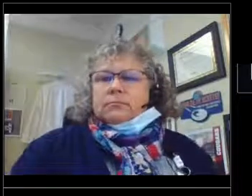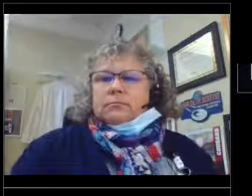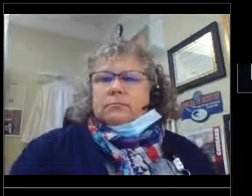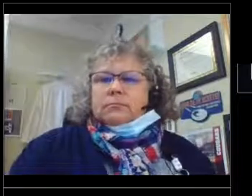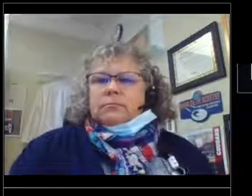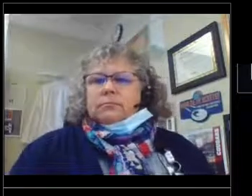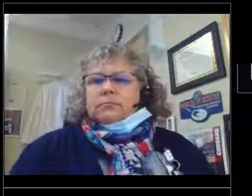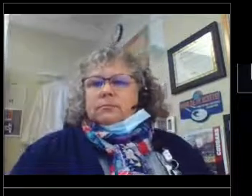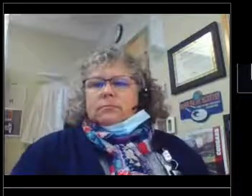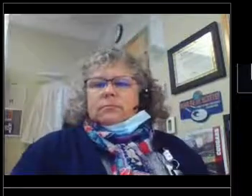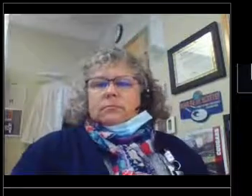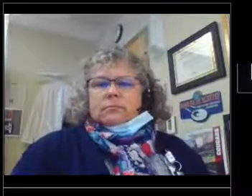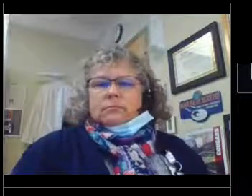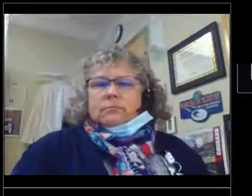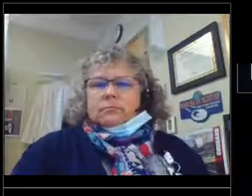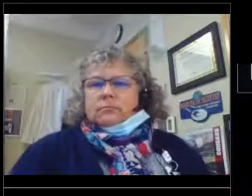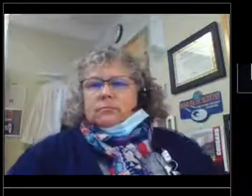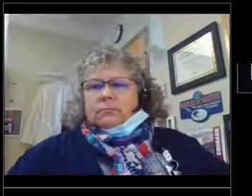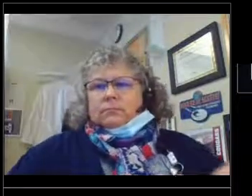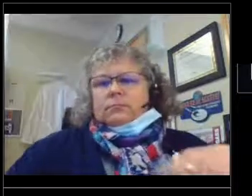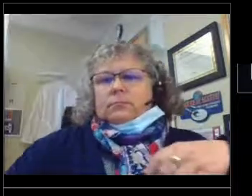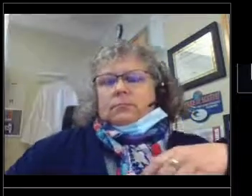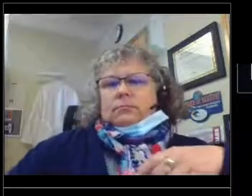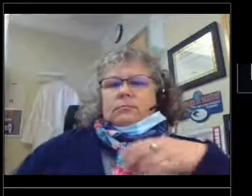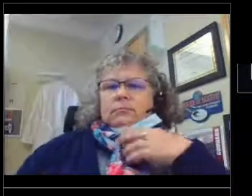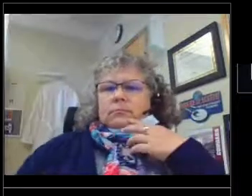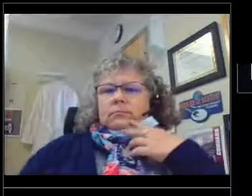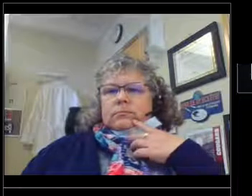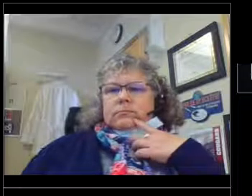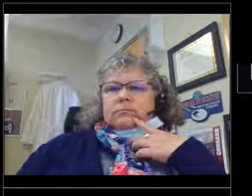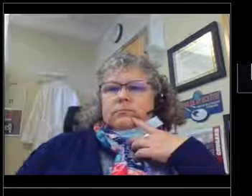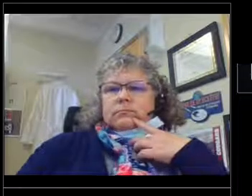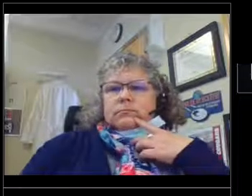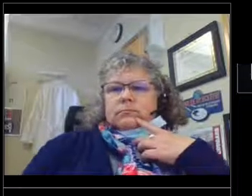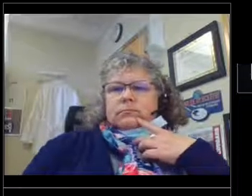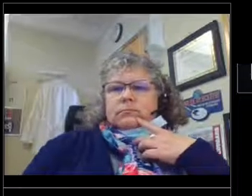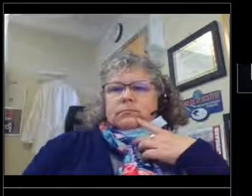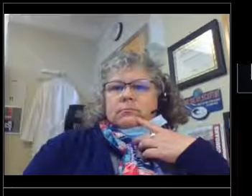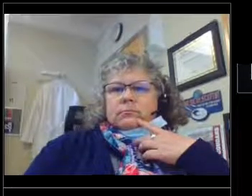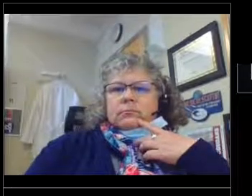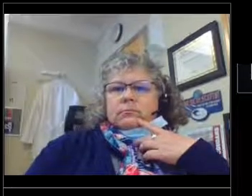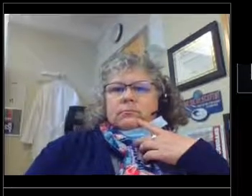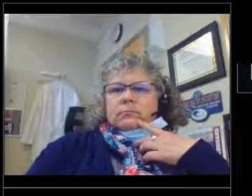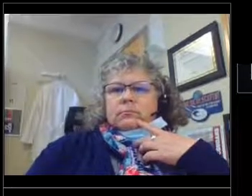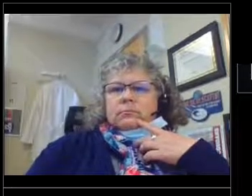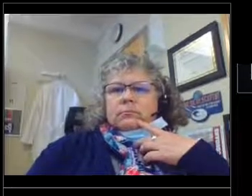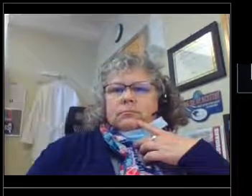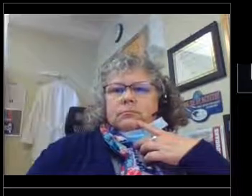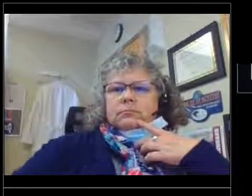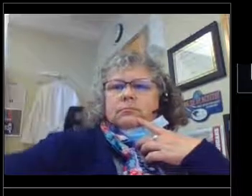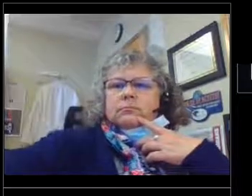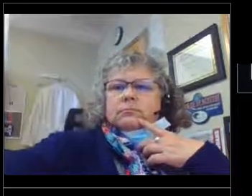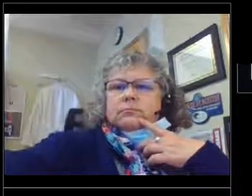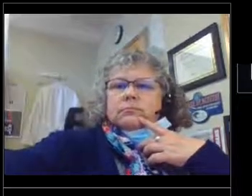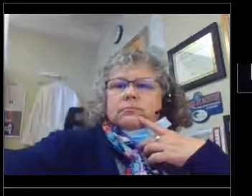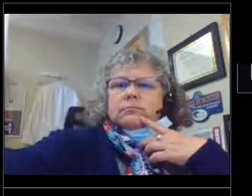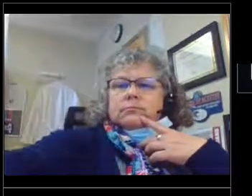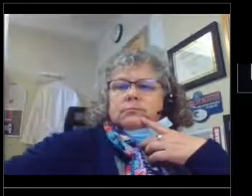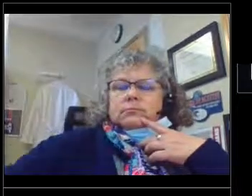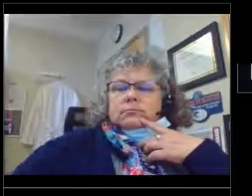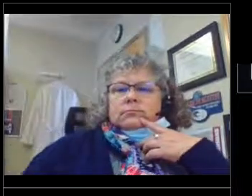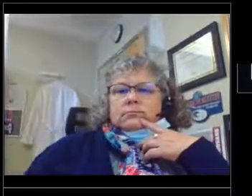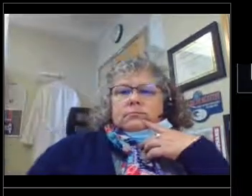regarding the supervising physician, the investigator would contact the supervising physician almost in all cases,